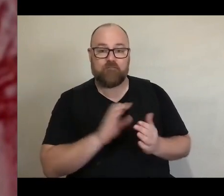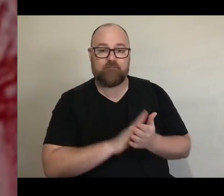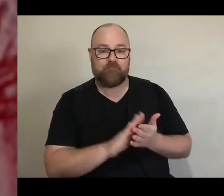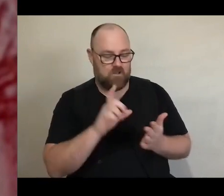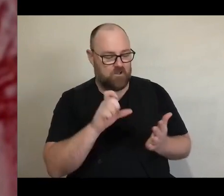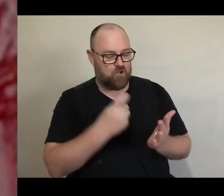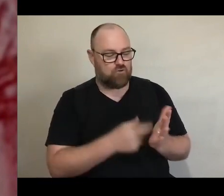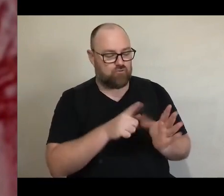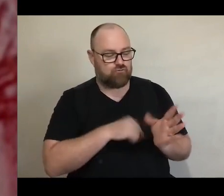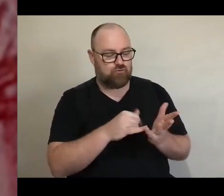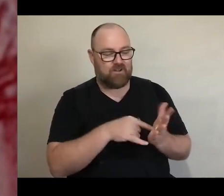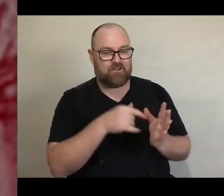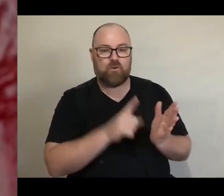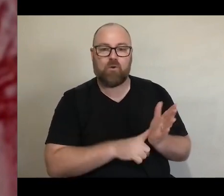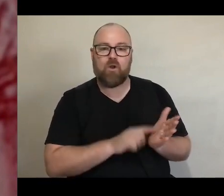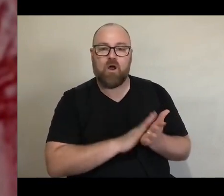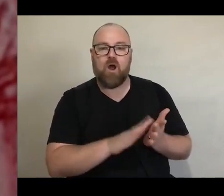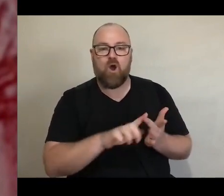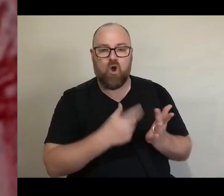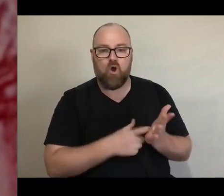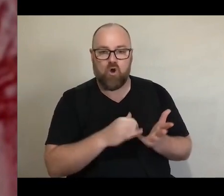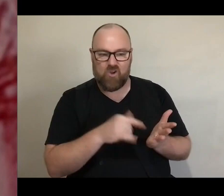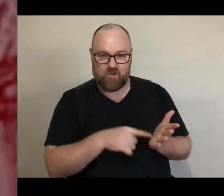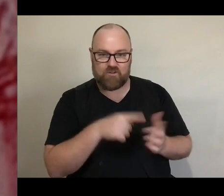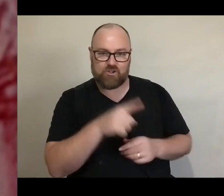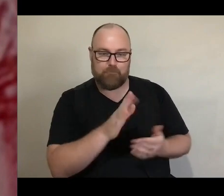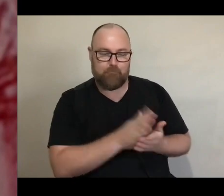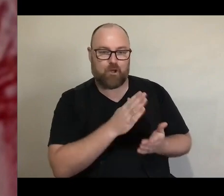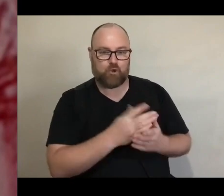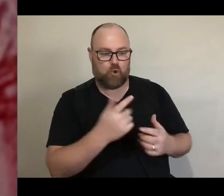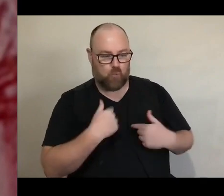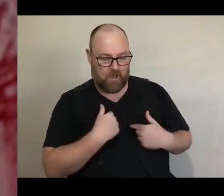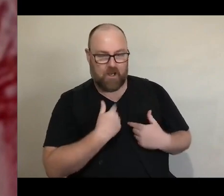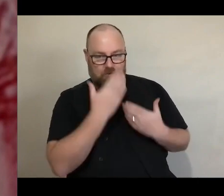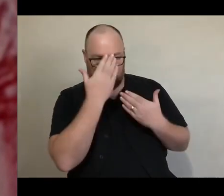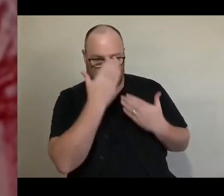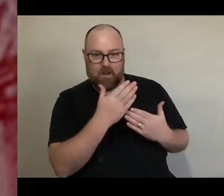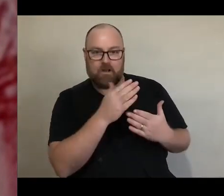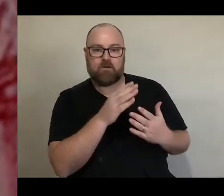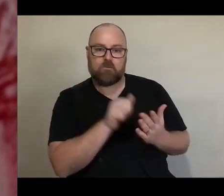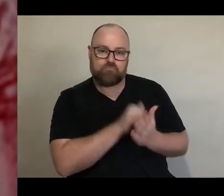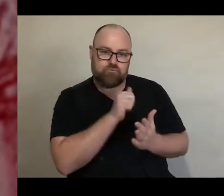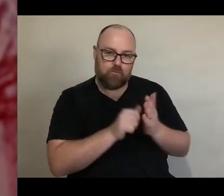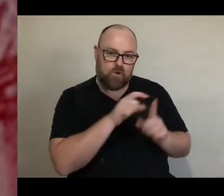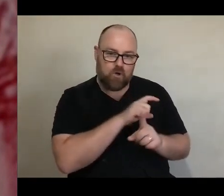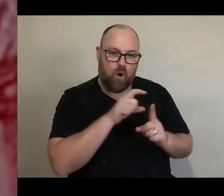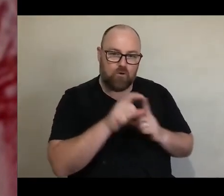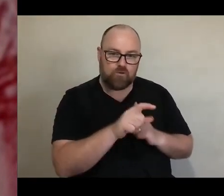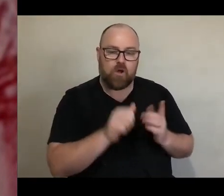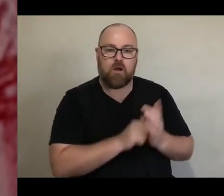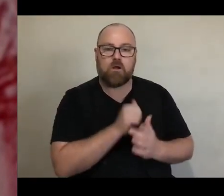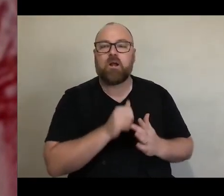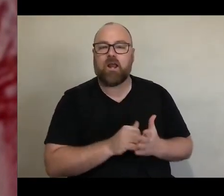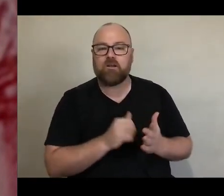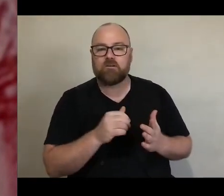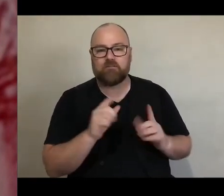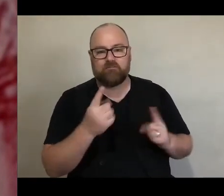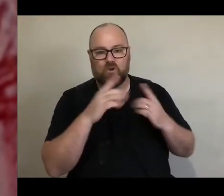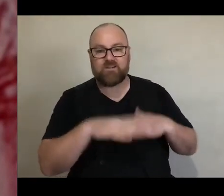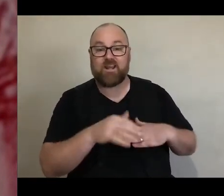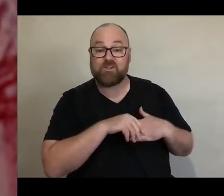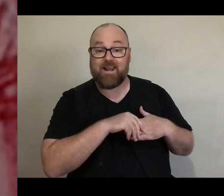ensured that we've been culturally respectful, considered appropriate, and very much First Nations led in the